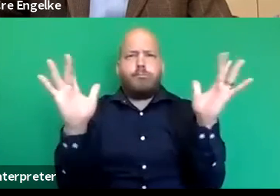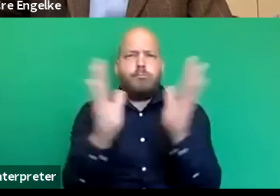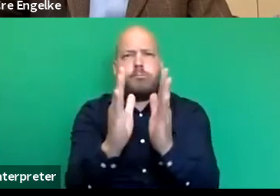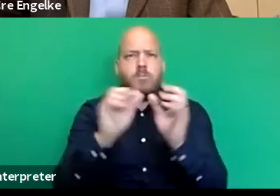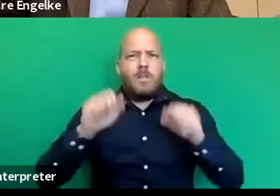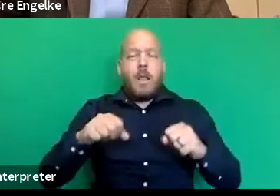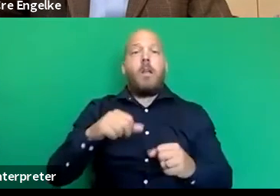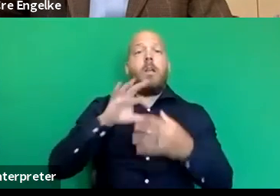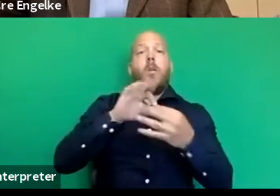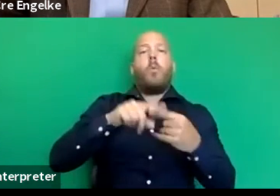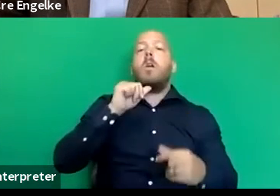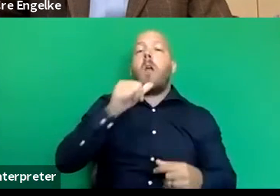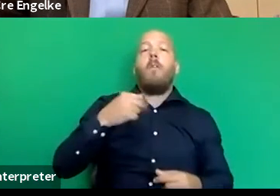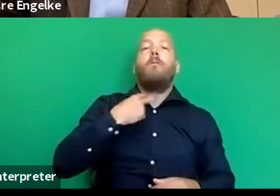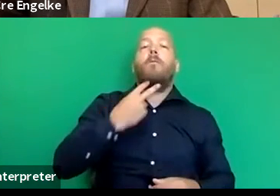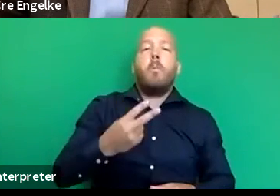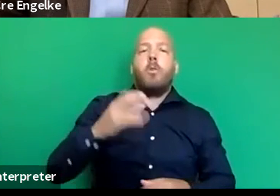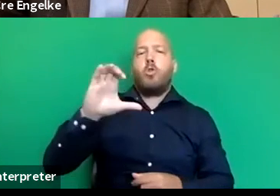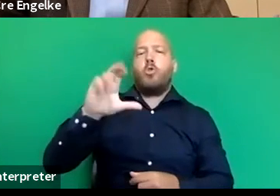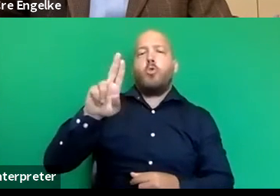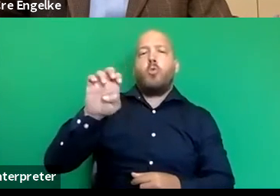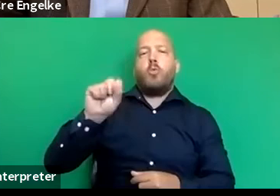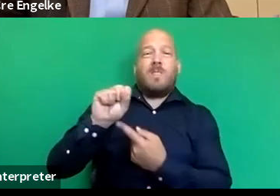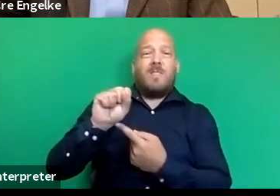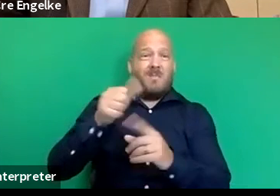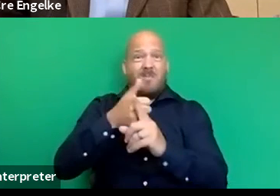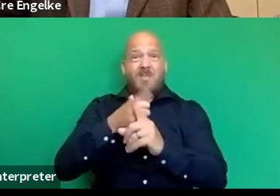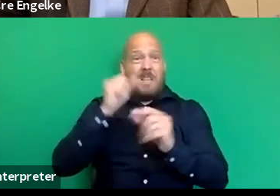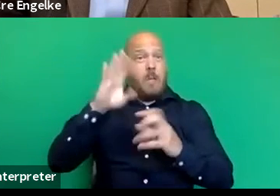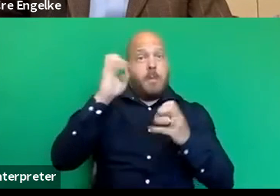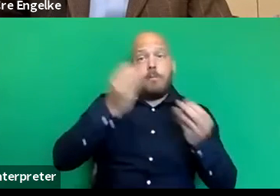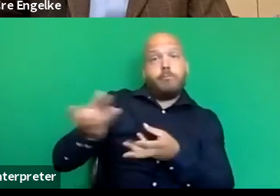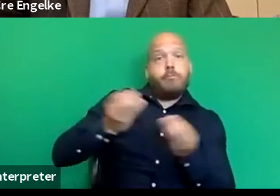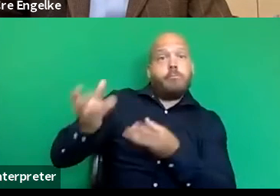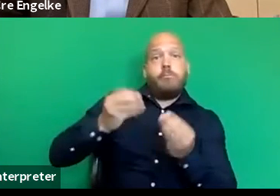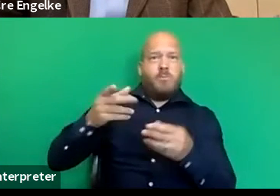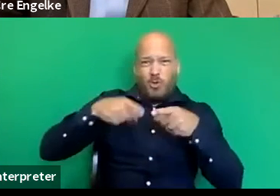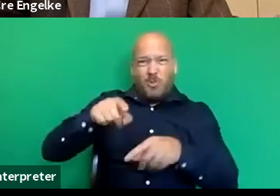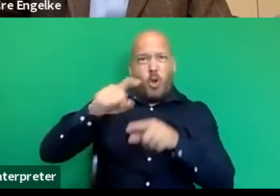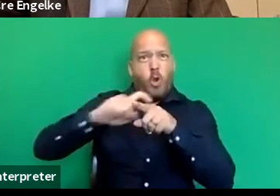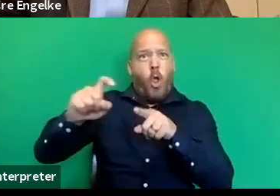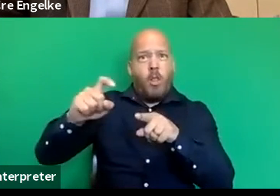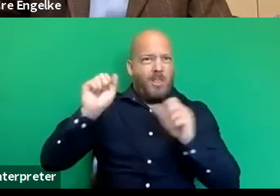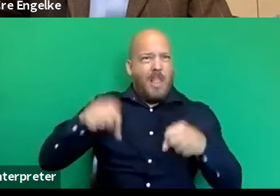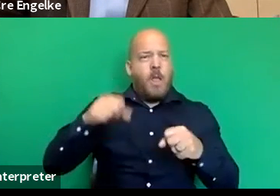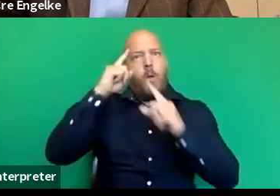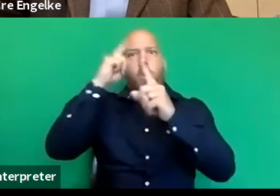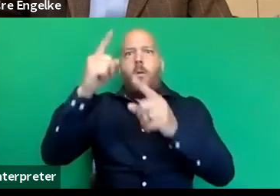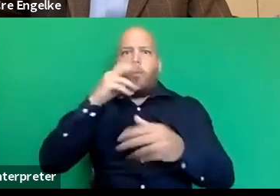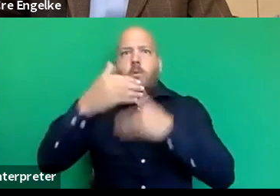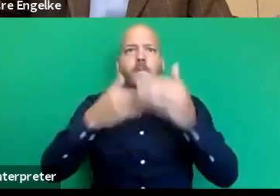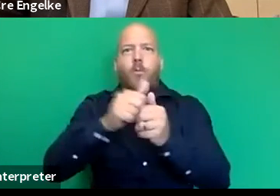the call. And likewise, there's a certain amount of trust that has to be